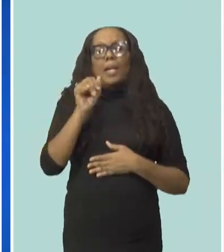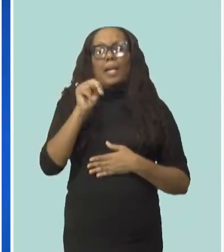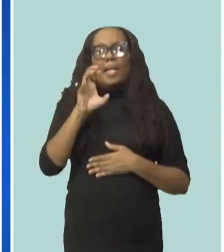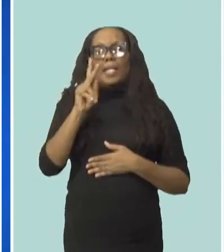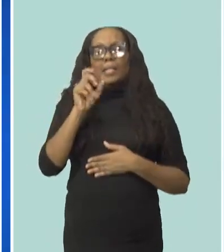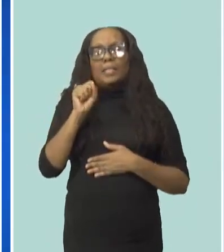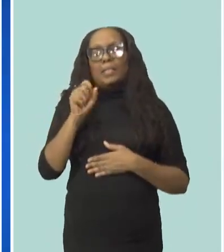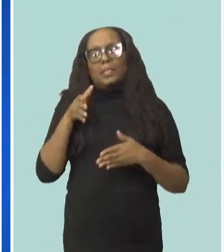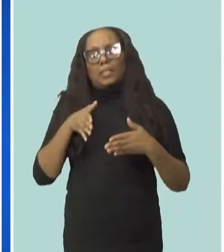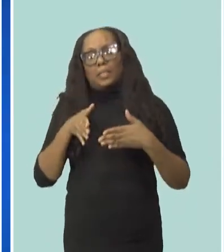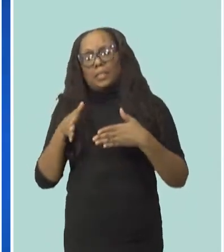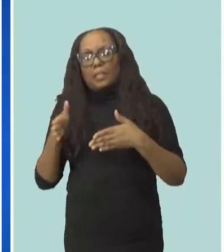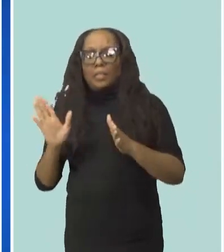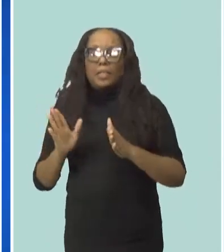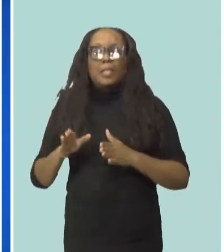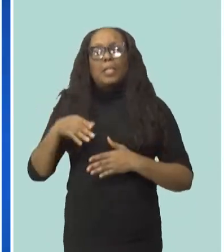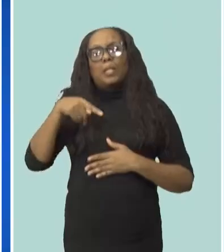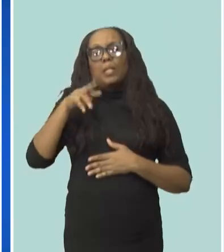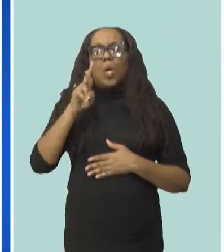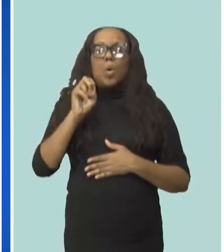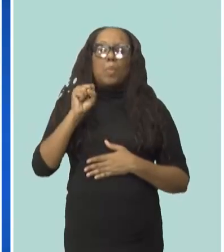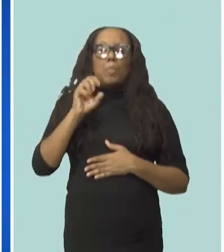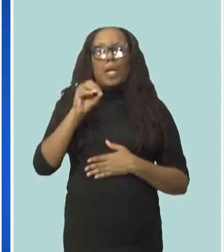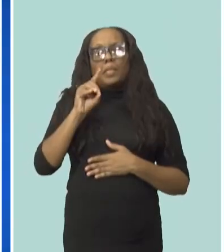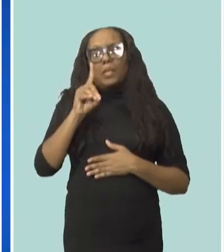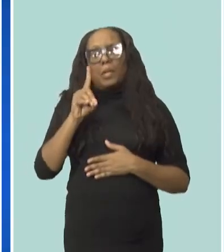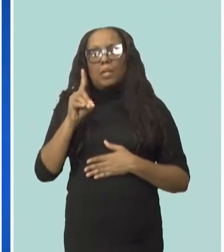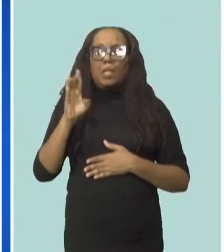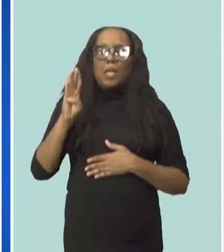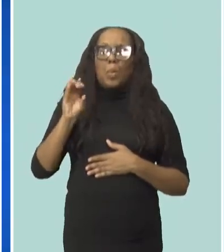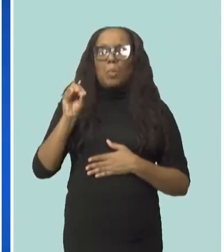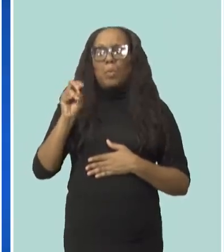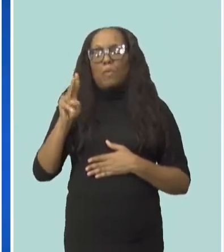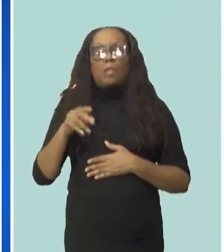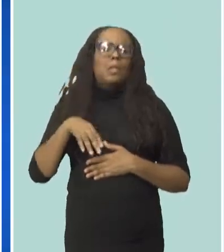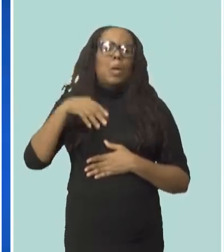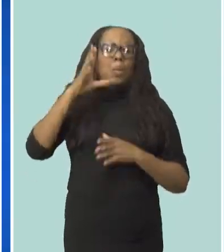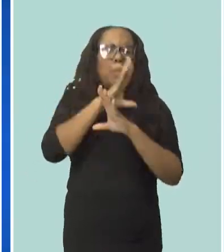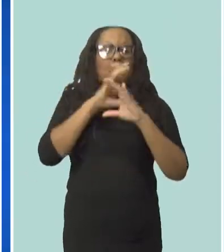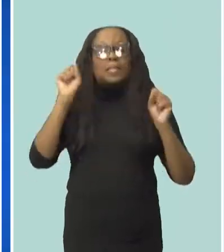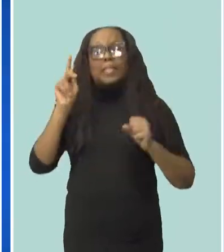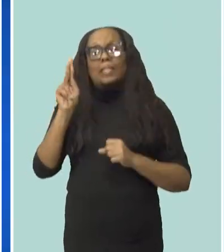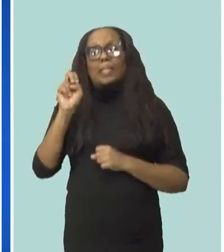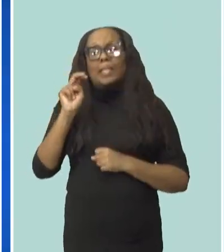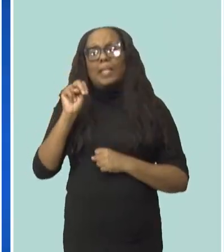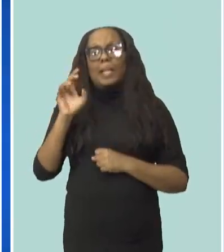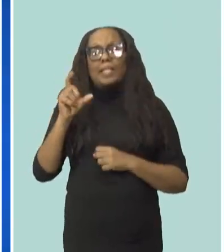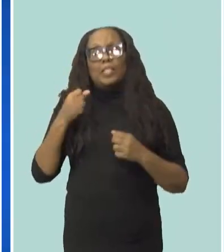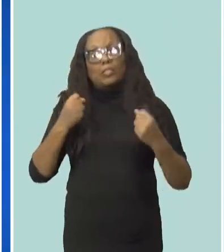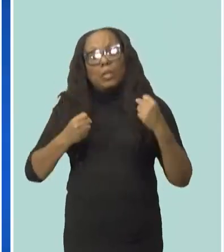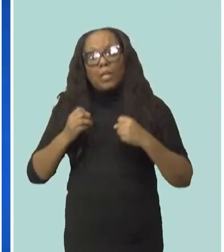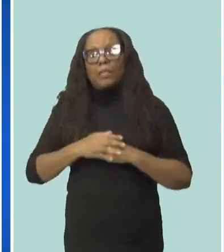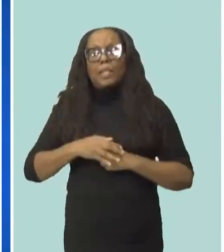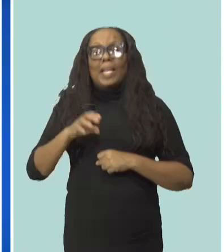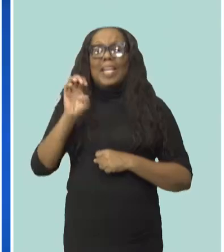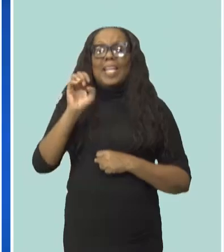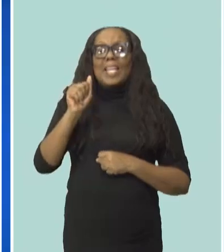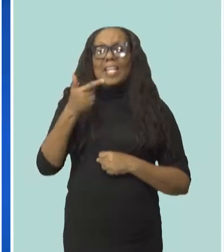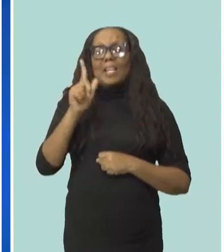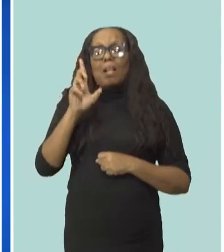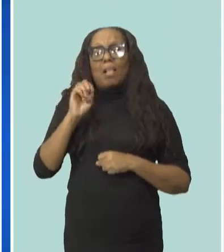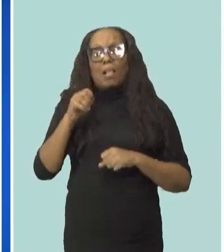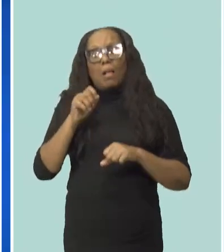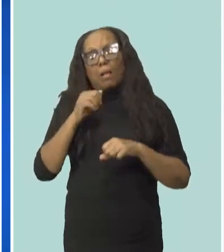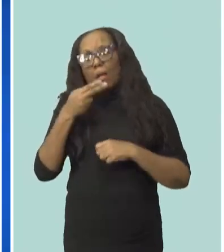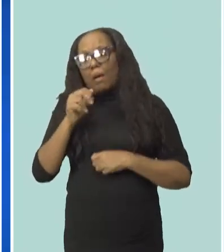Highway, Prescott Boulevard, LZ Payne Roundabout, President Kennedy Drive, Eagle Hall, Black Rock Main Road, Frank